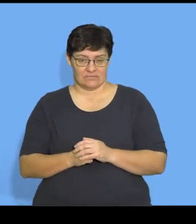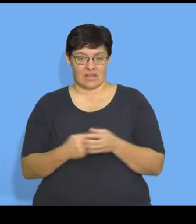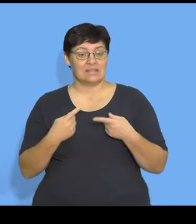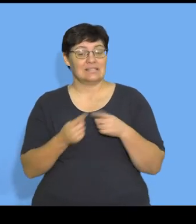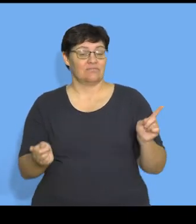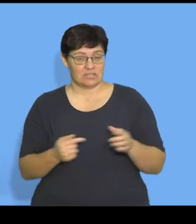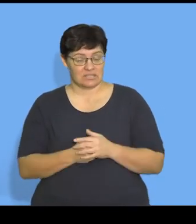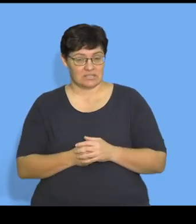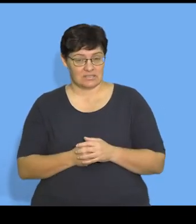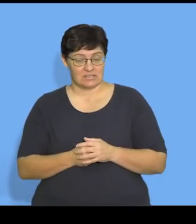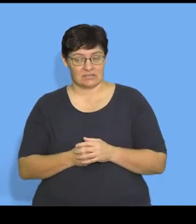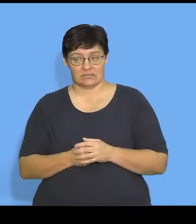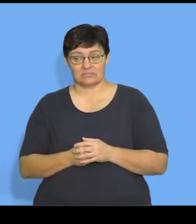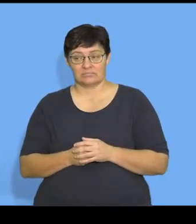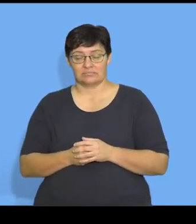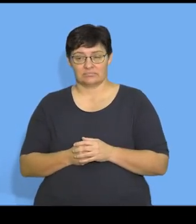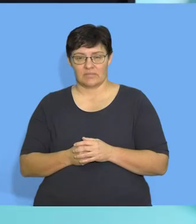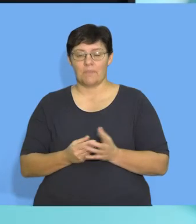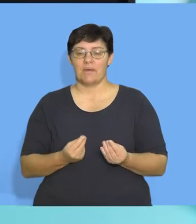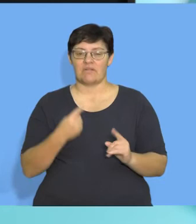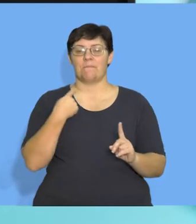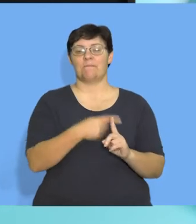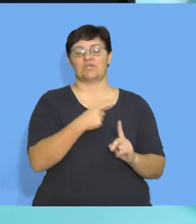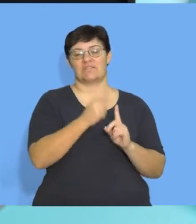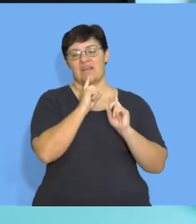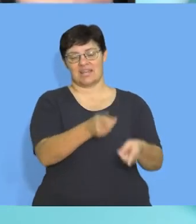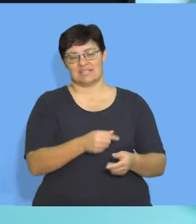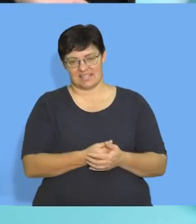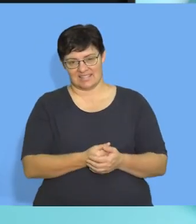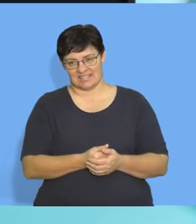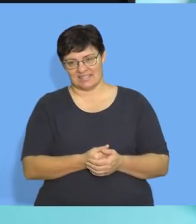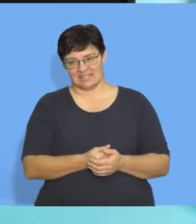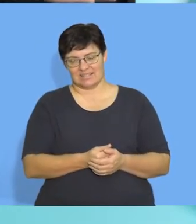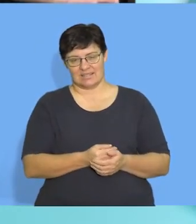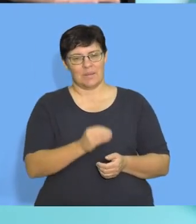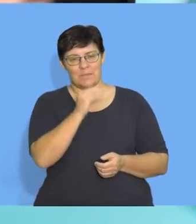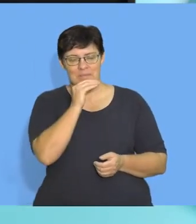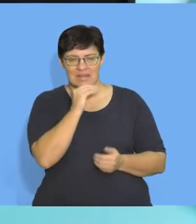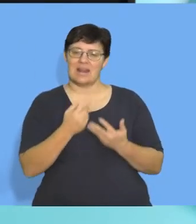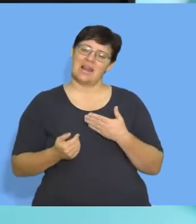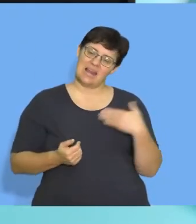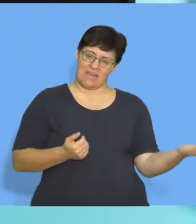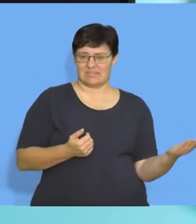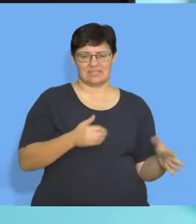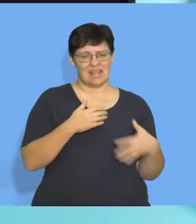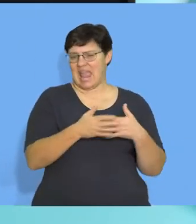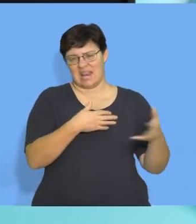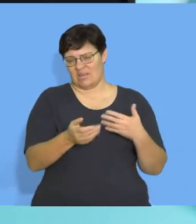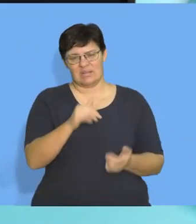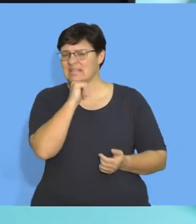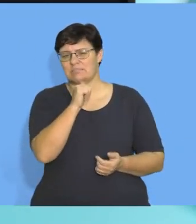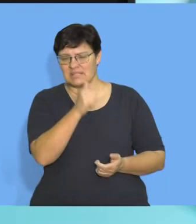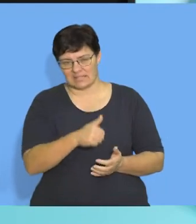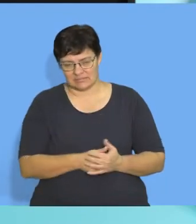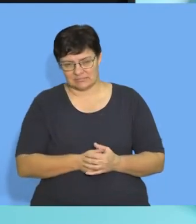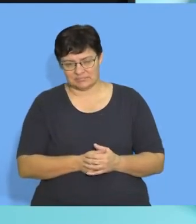will be that I will end up with a positive answer at the end, which then means it's going left. It doesn't make a difference,